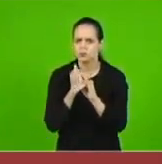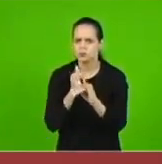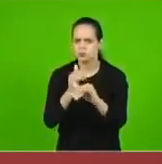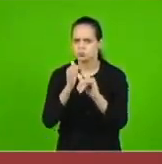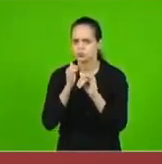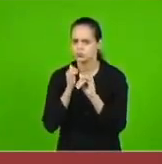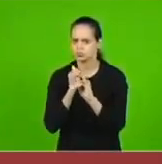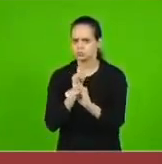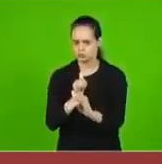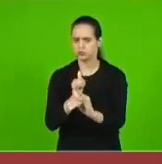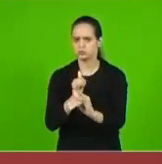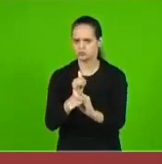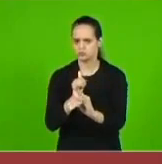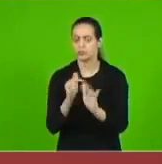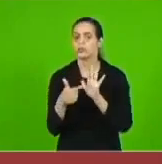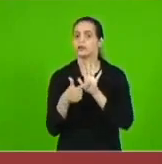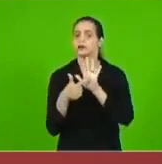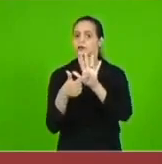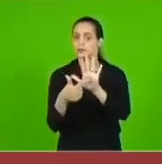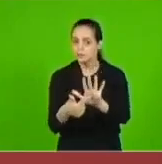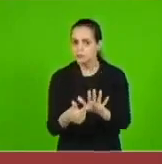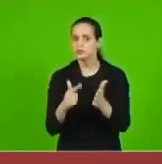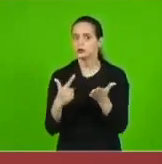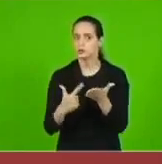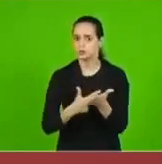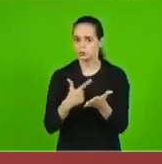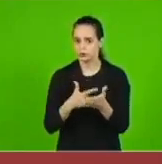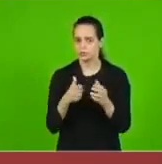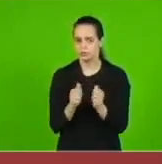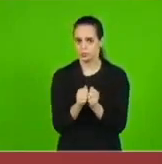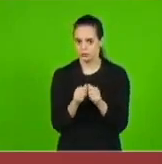been played and mentioned in the book of Revelations,